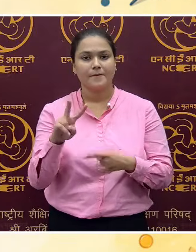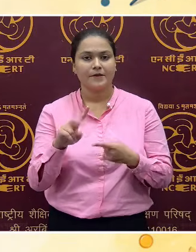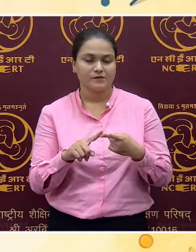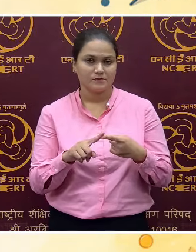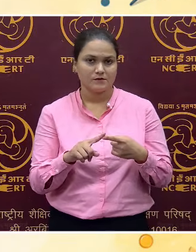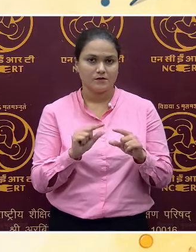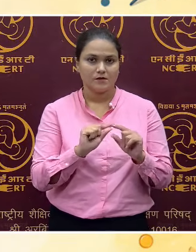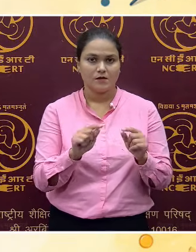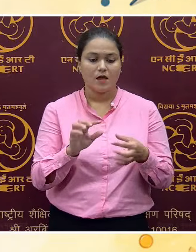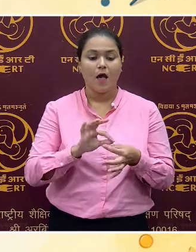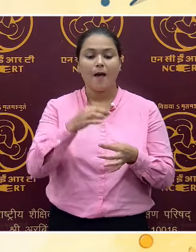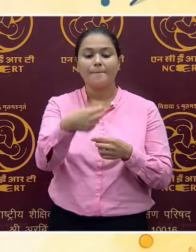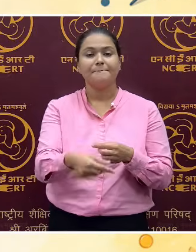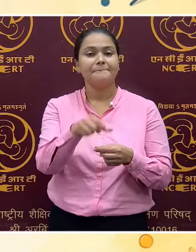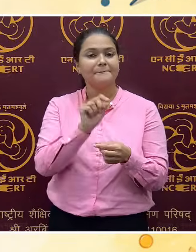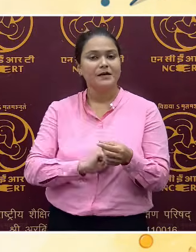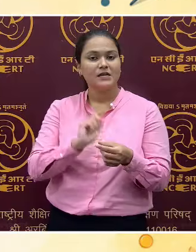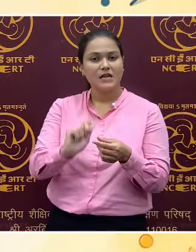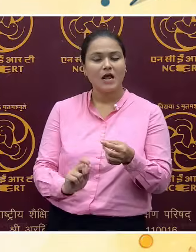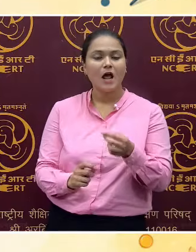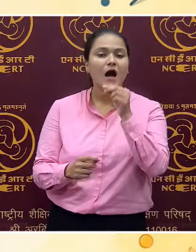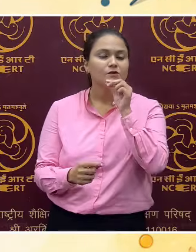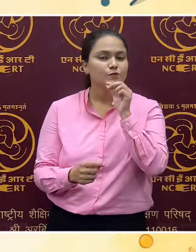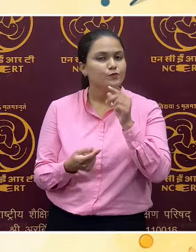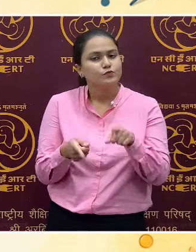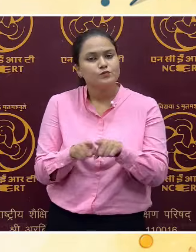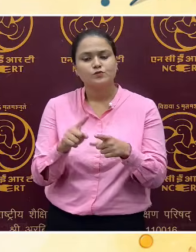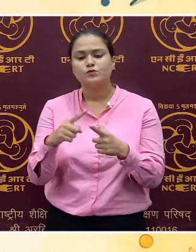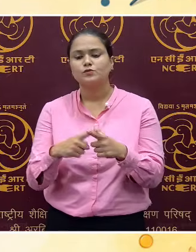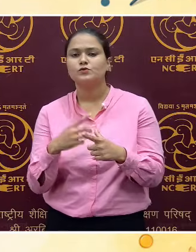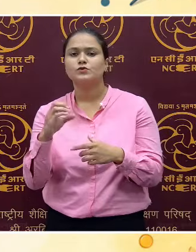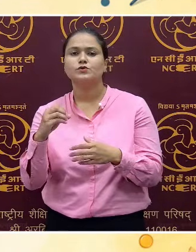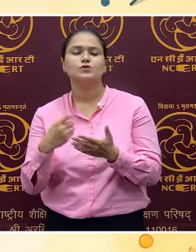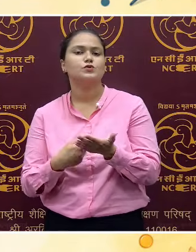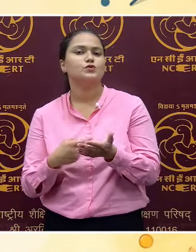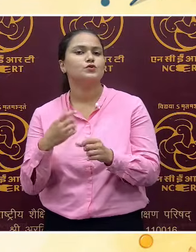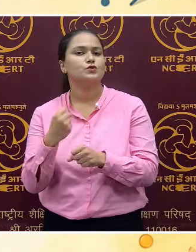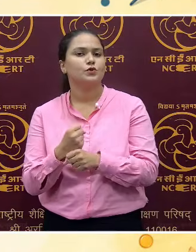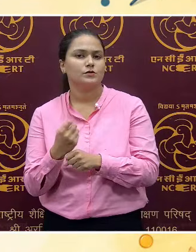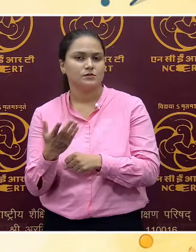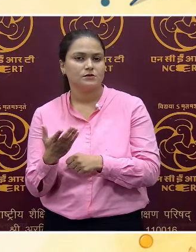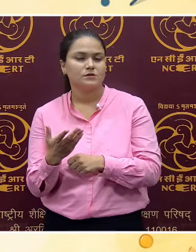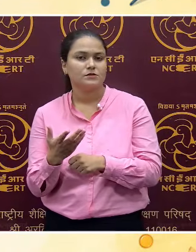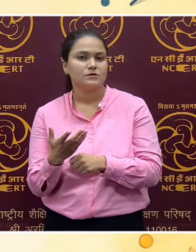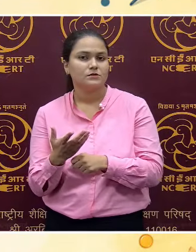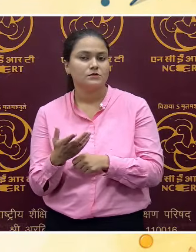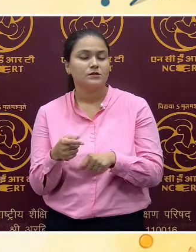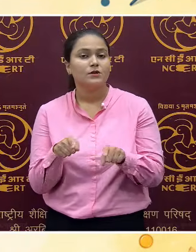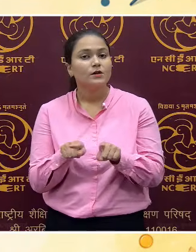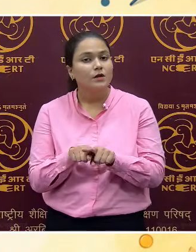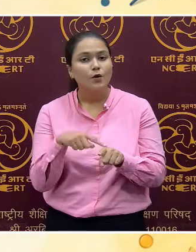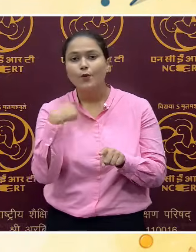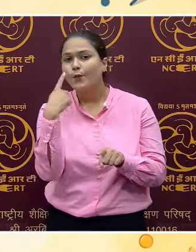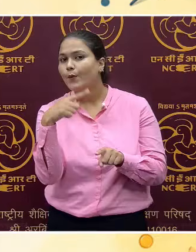is eaten by George. So like we just discussed, if you ask the question